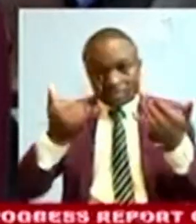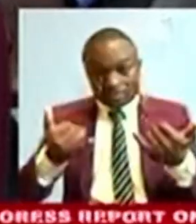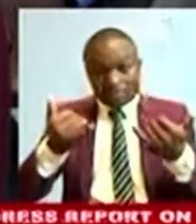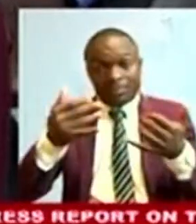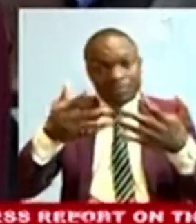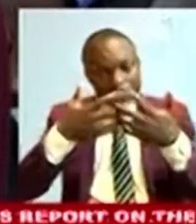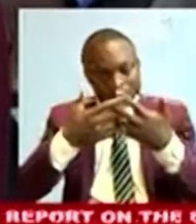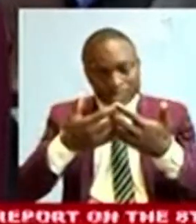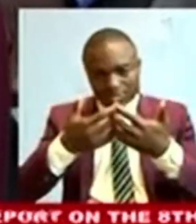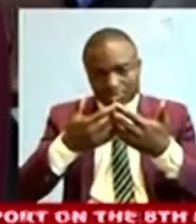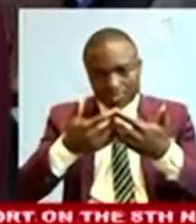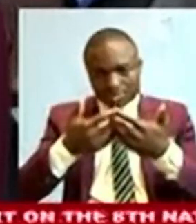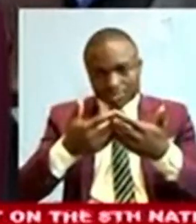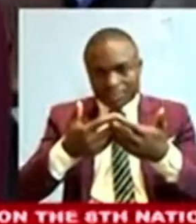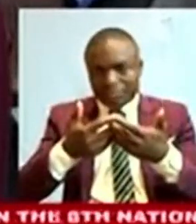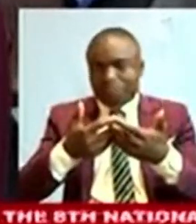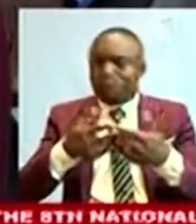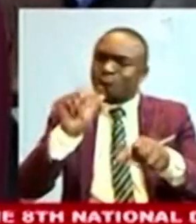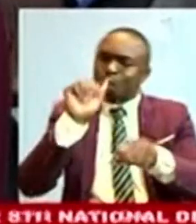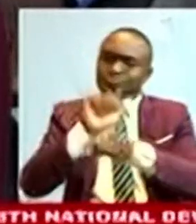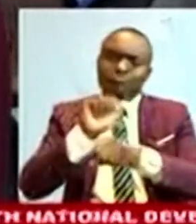is obsolete and has